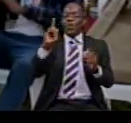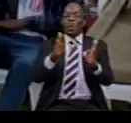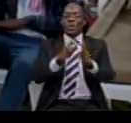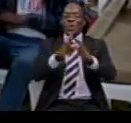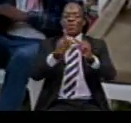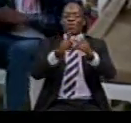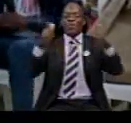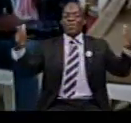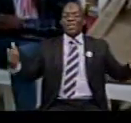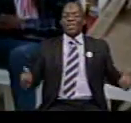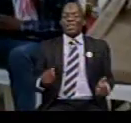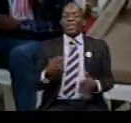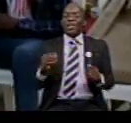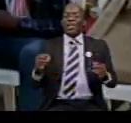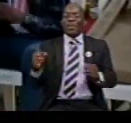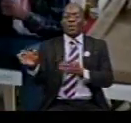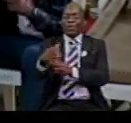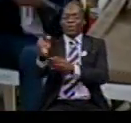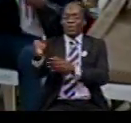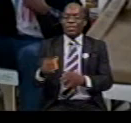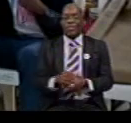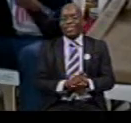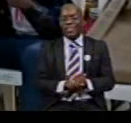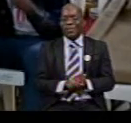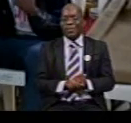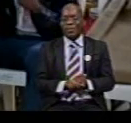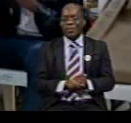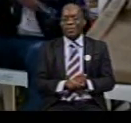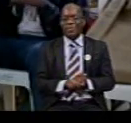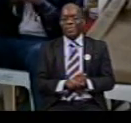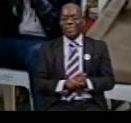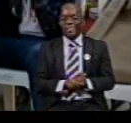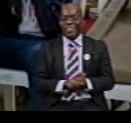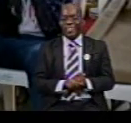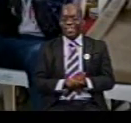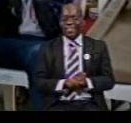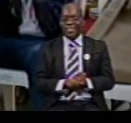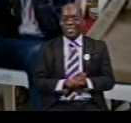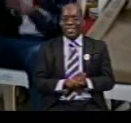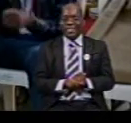Let me summarize the testimony of her sister. She had a